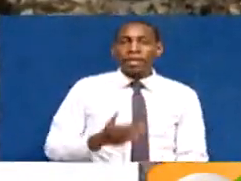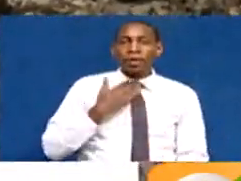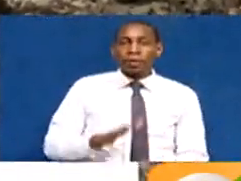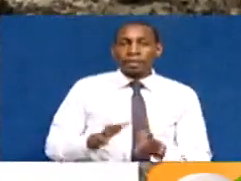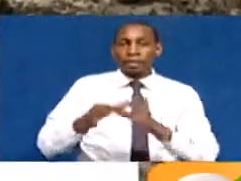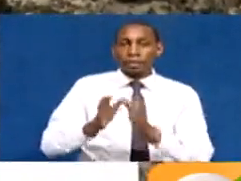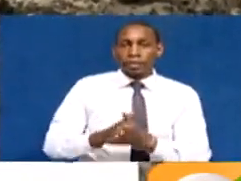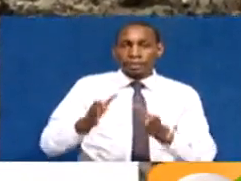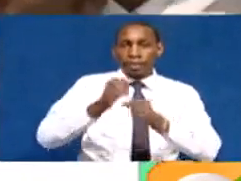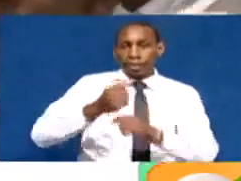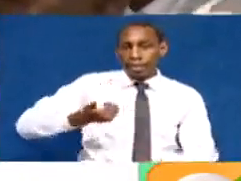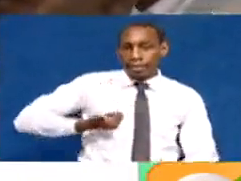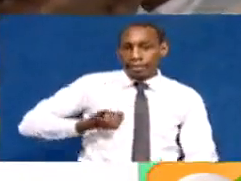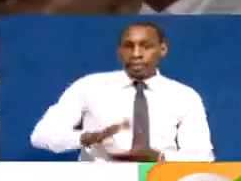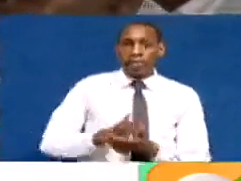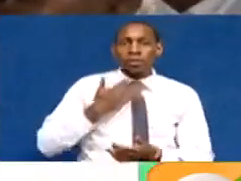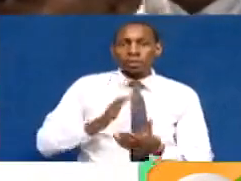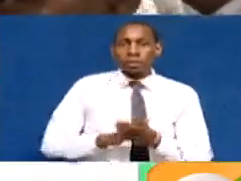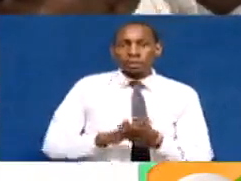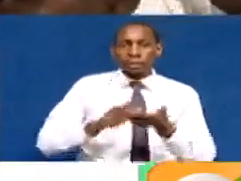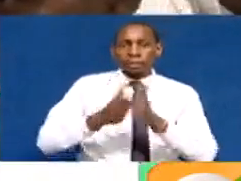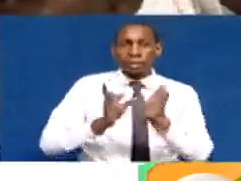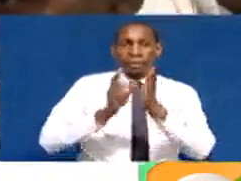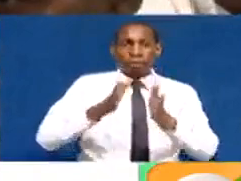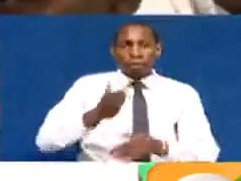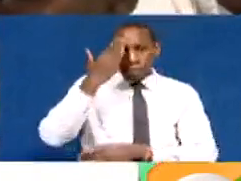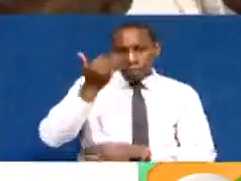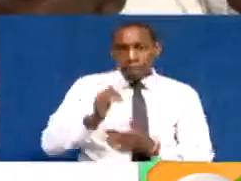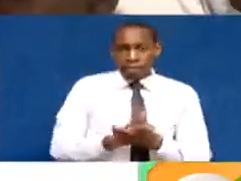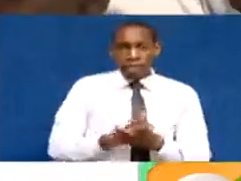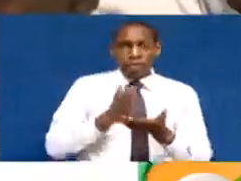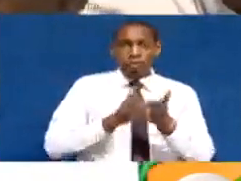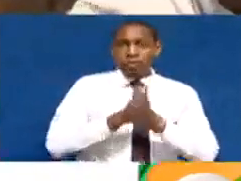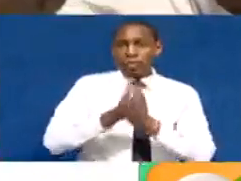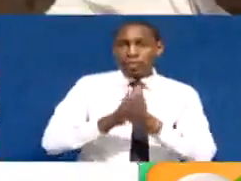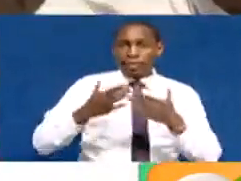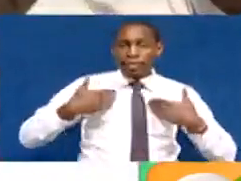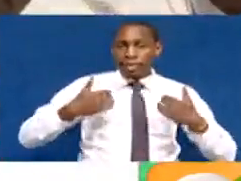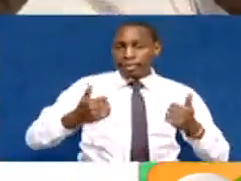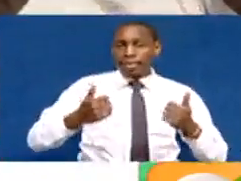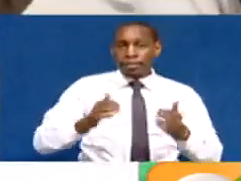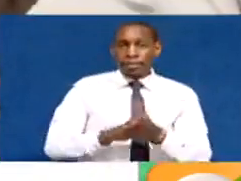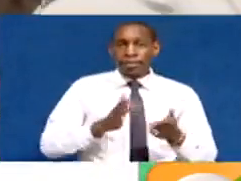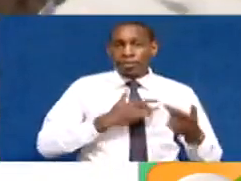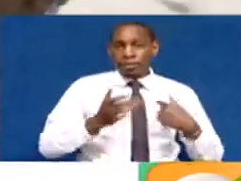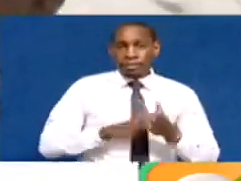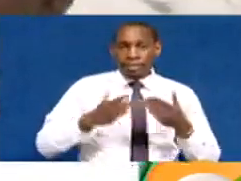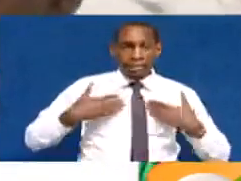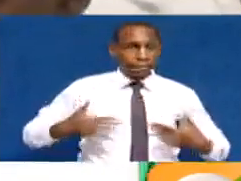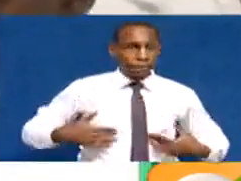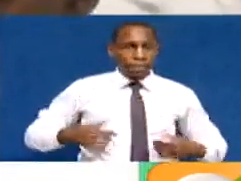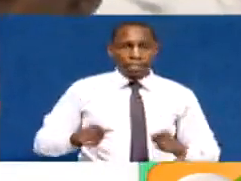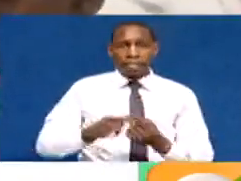to join Alliance Girls. I would want to become a neurosurgeon because I'm interested in health concerning the nervous